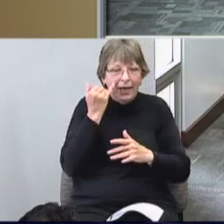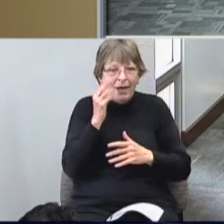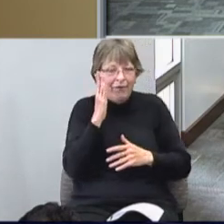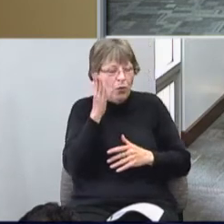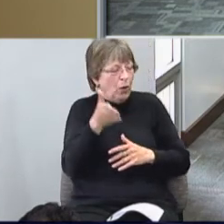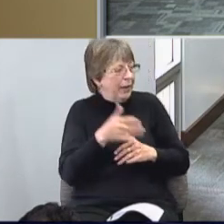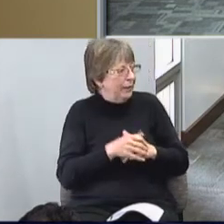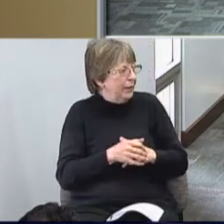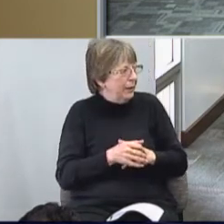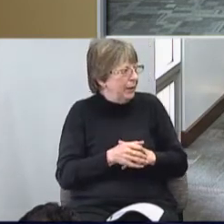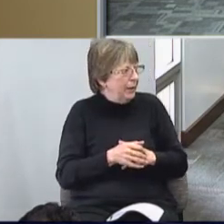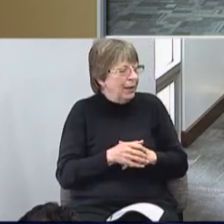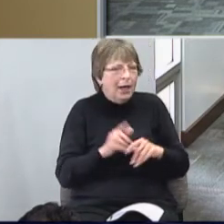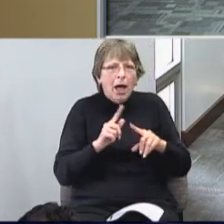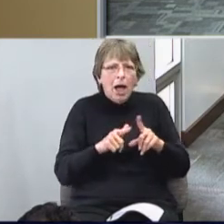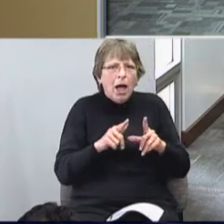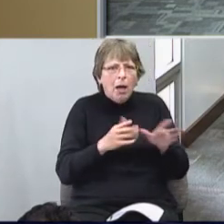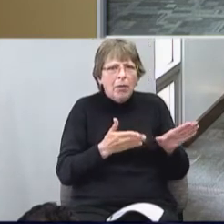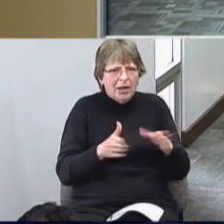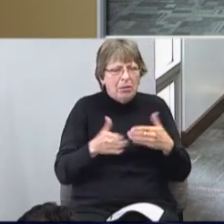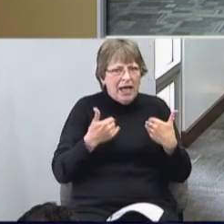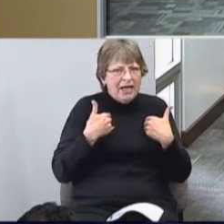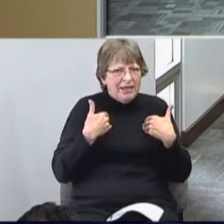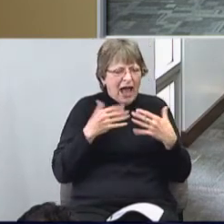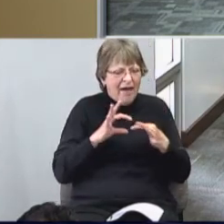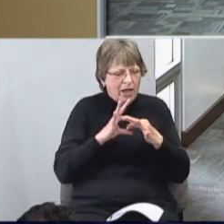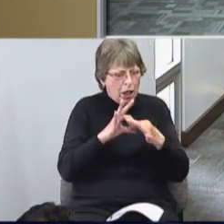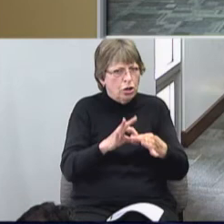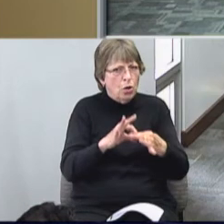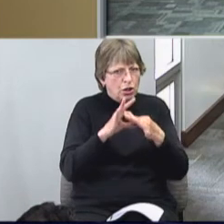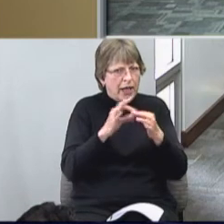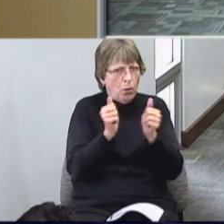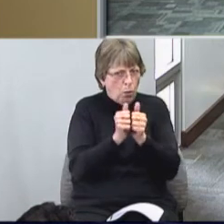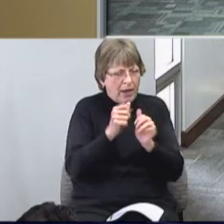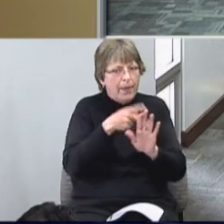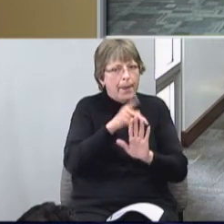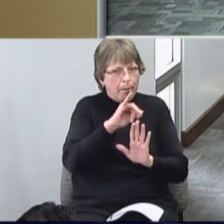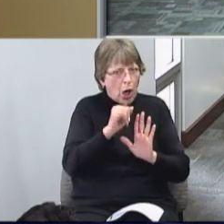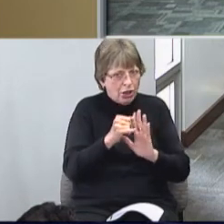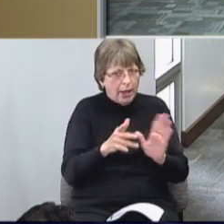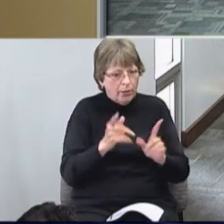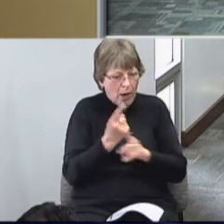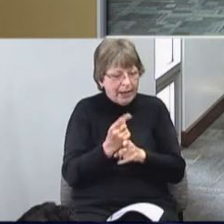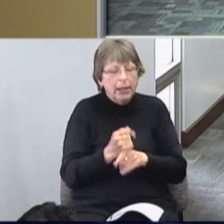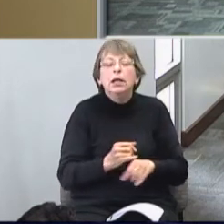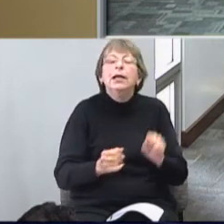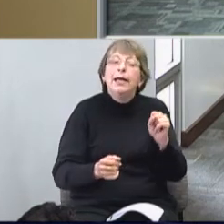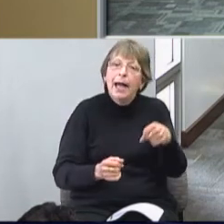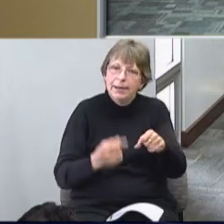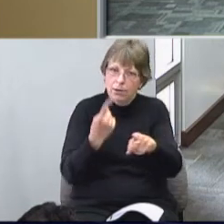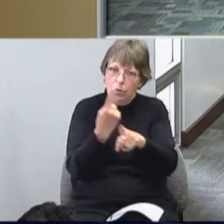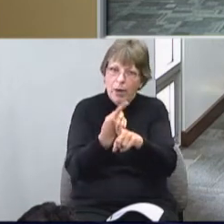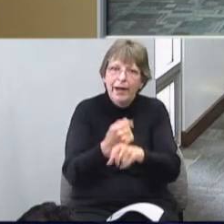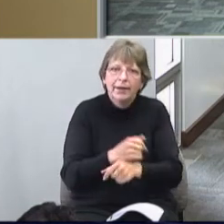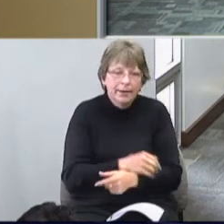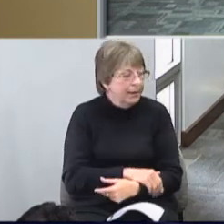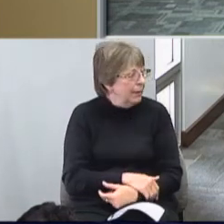public realm But the intent is generally to have it associated with the project. with the project, right?